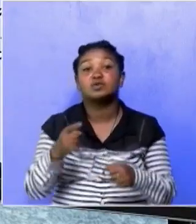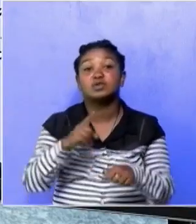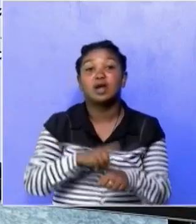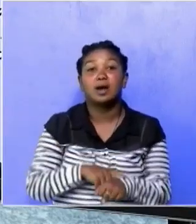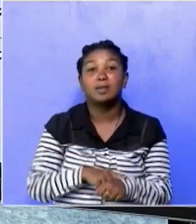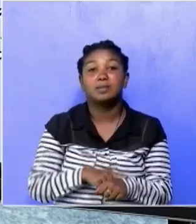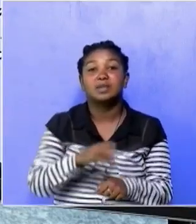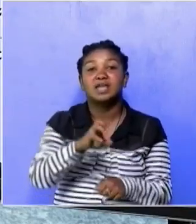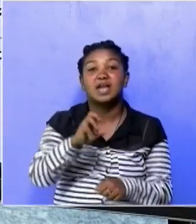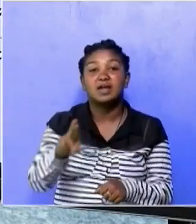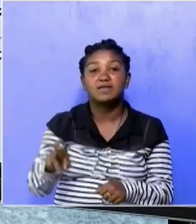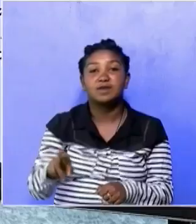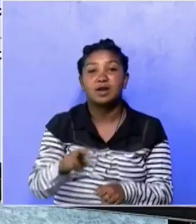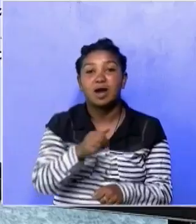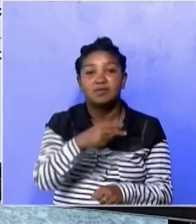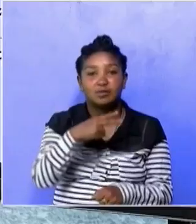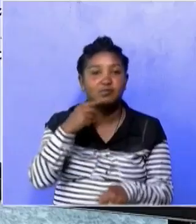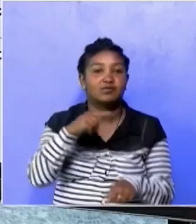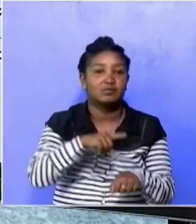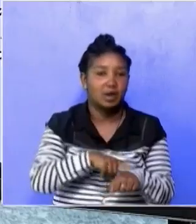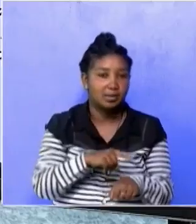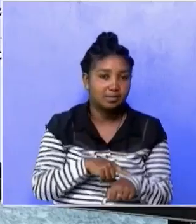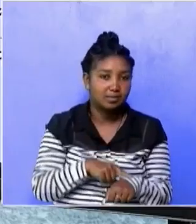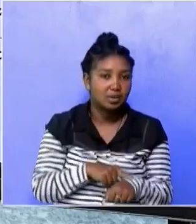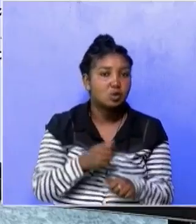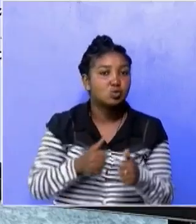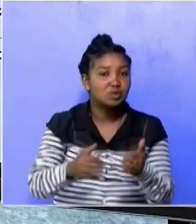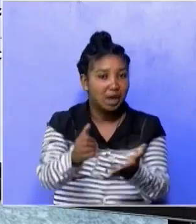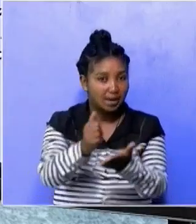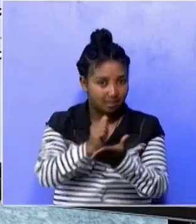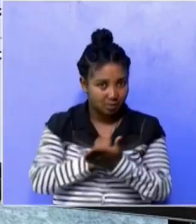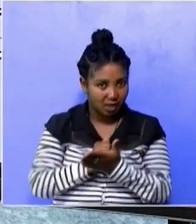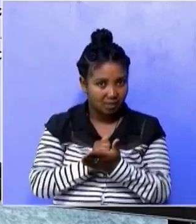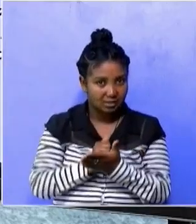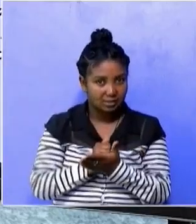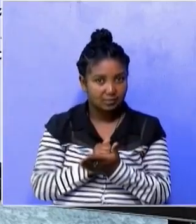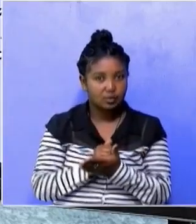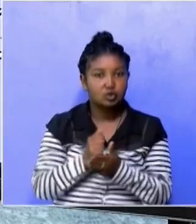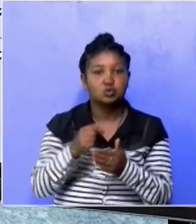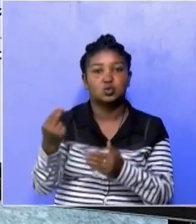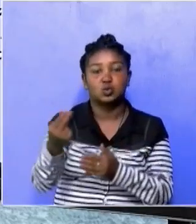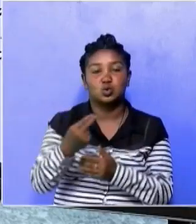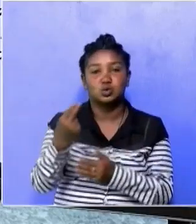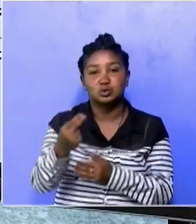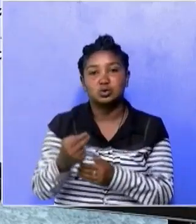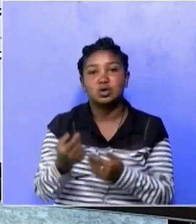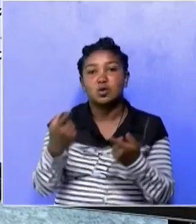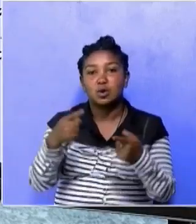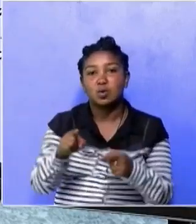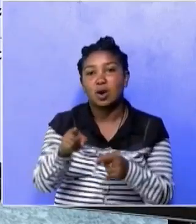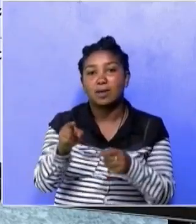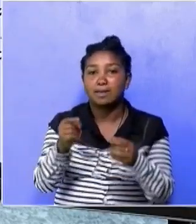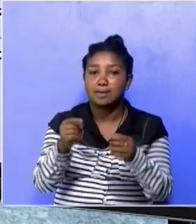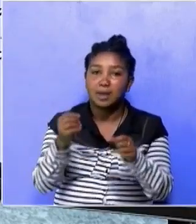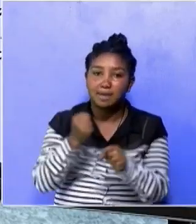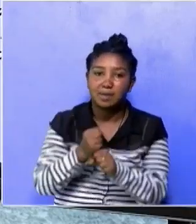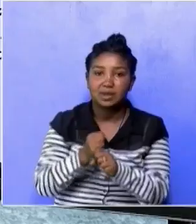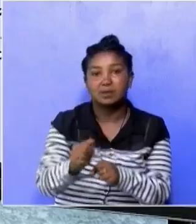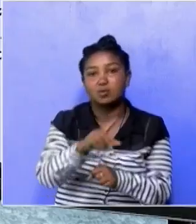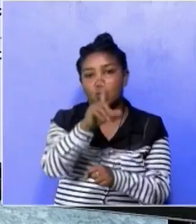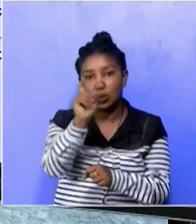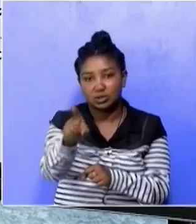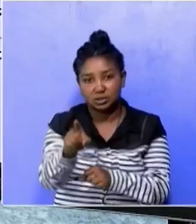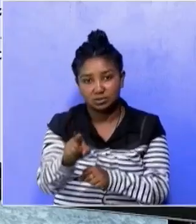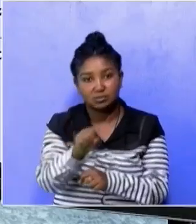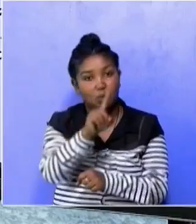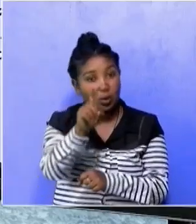the ever is adverb of time, which helps us to use when you are making questions